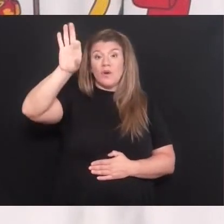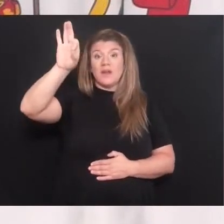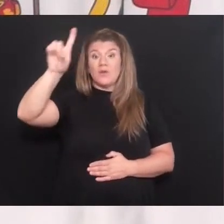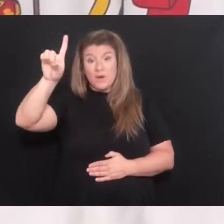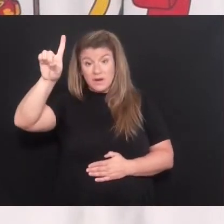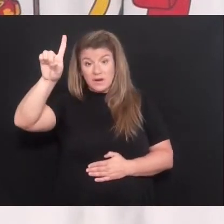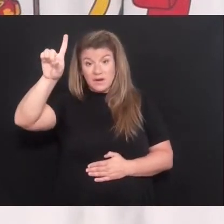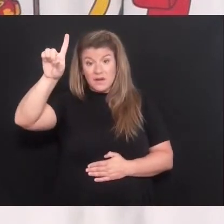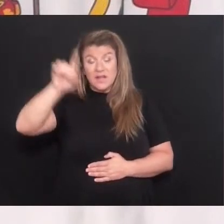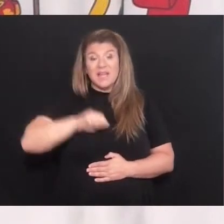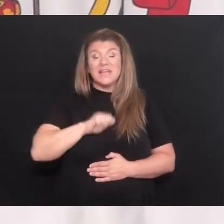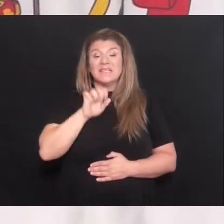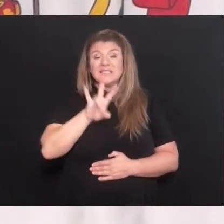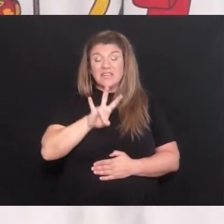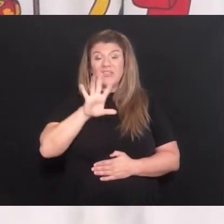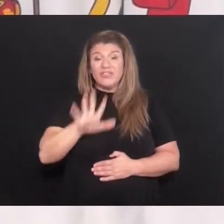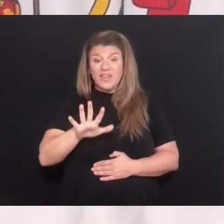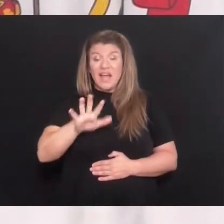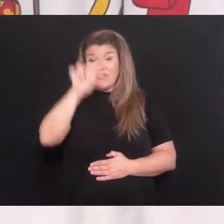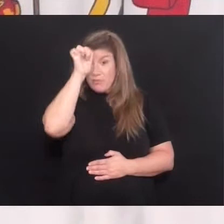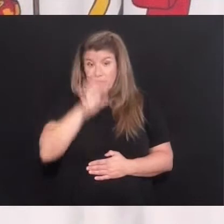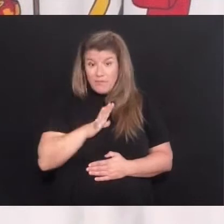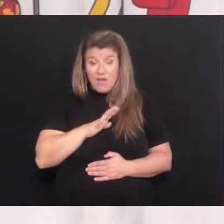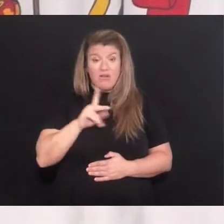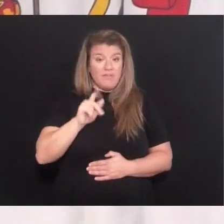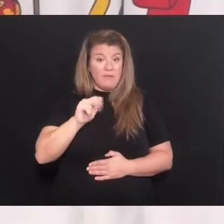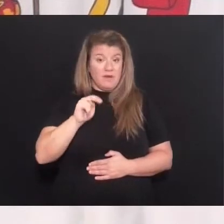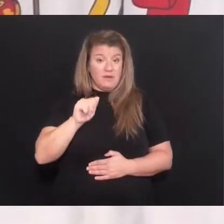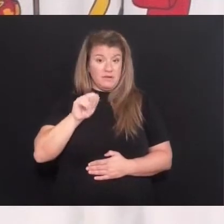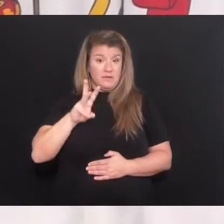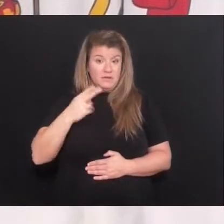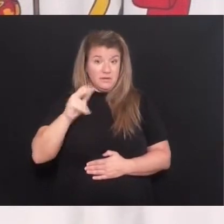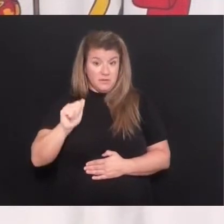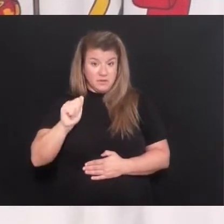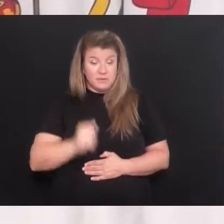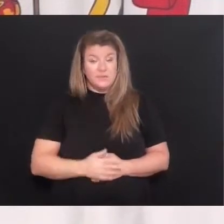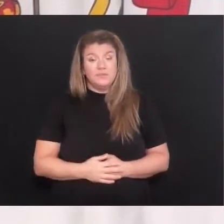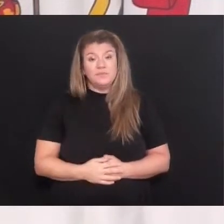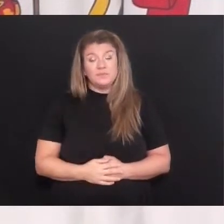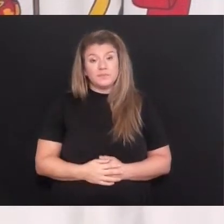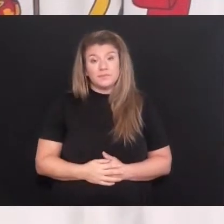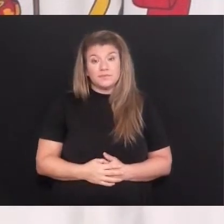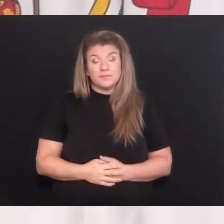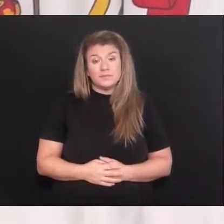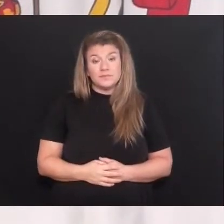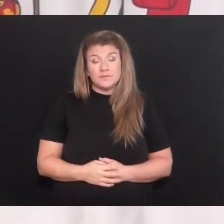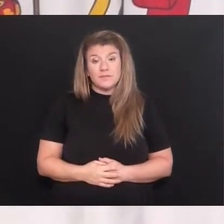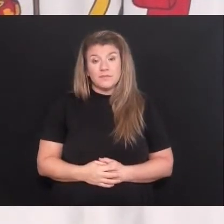3,191st death is a 75-year-old male from Kanawha County.